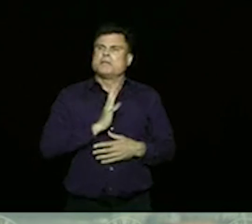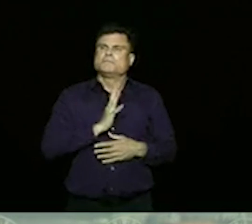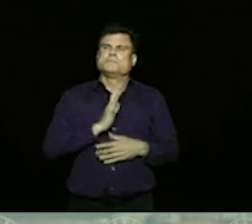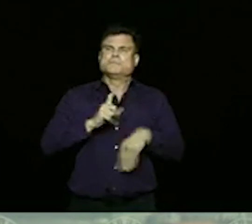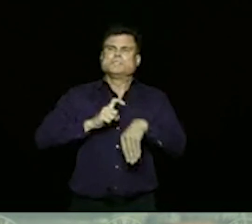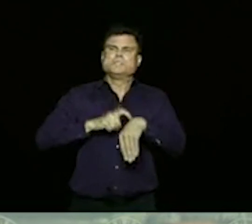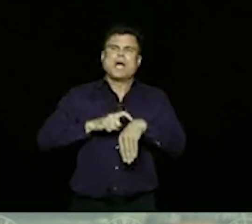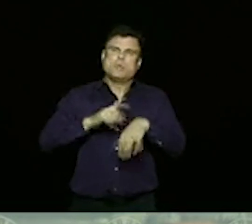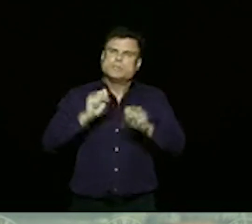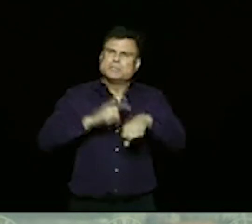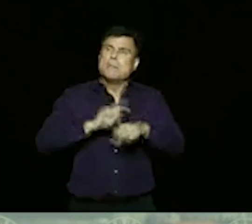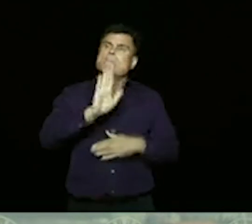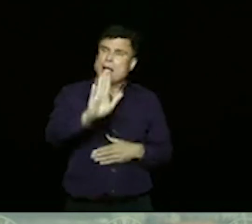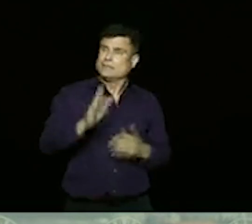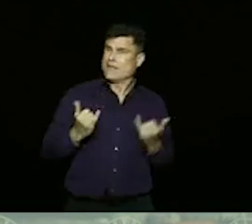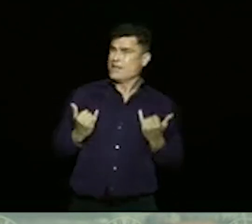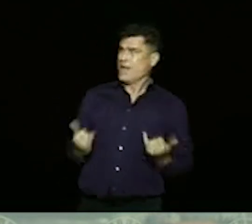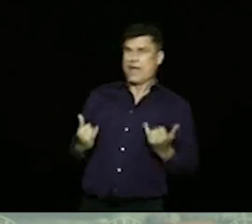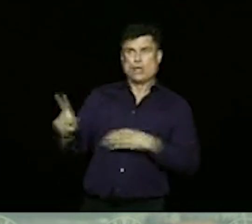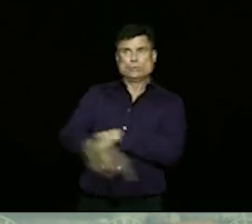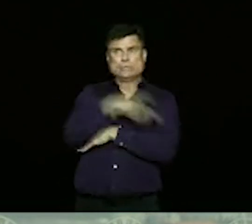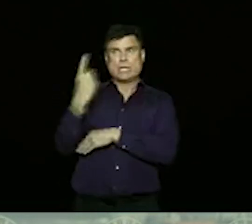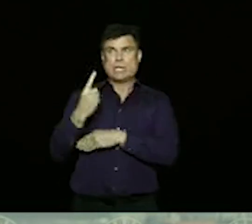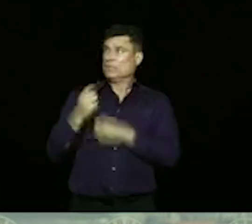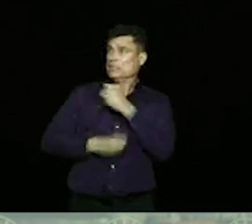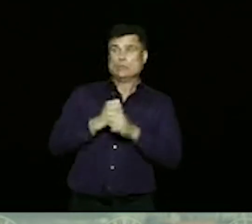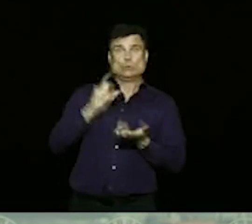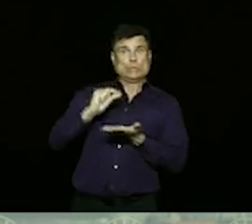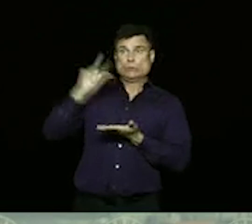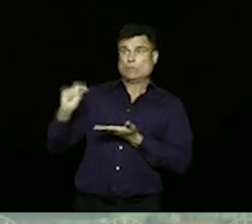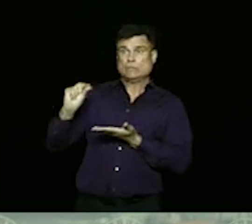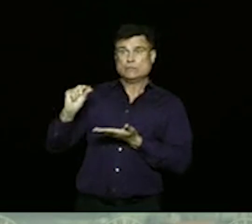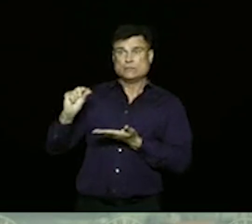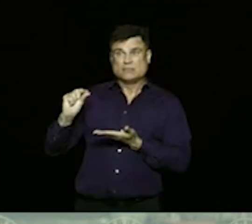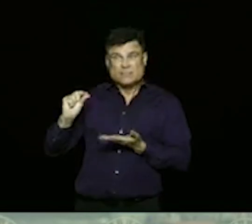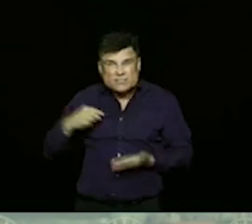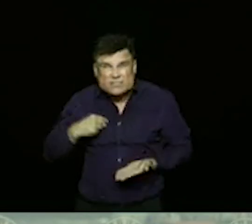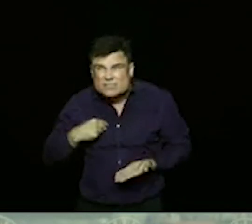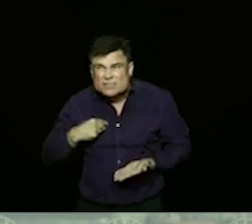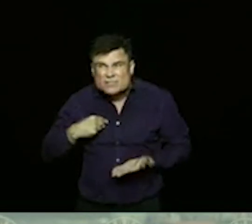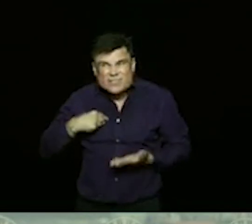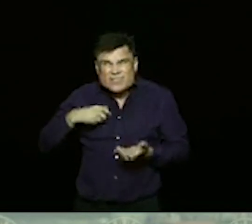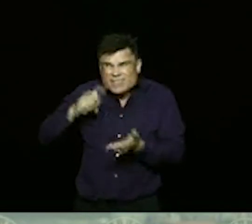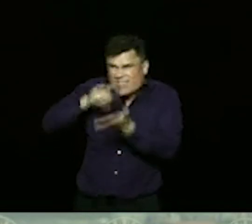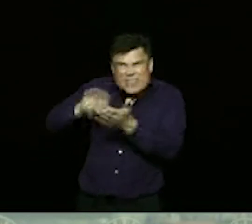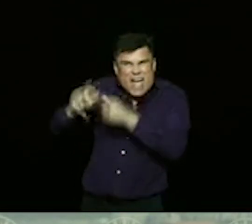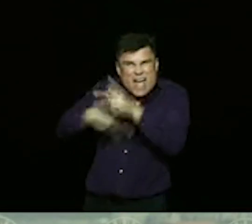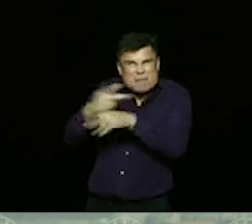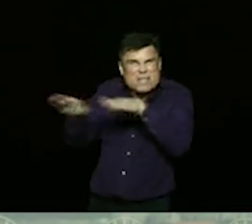us why we have so far to go, but it tells us that, and as if we needed to know